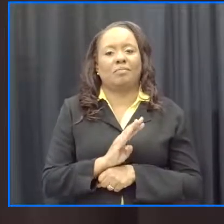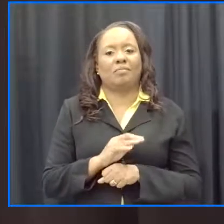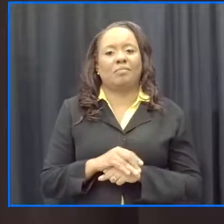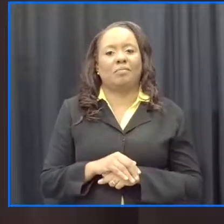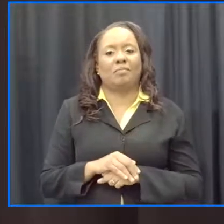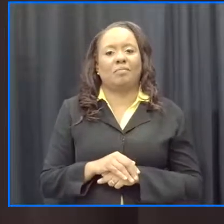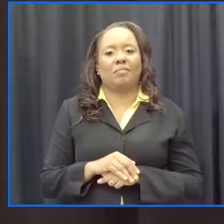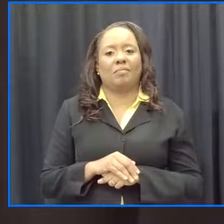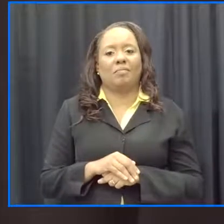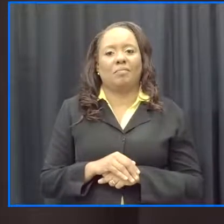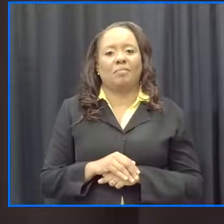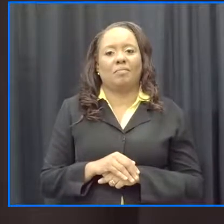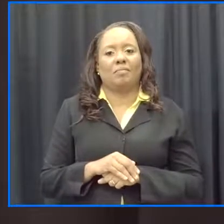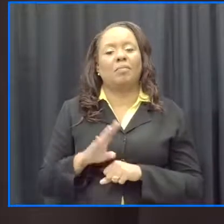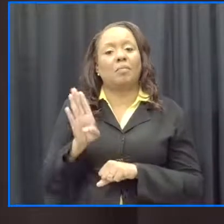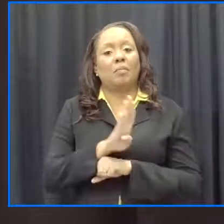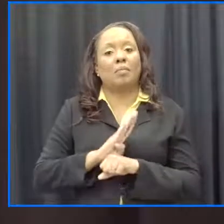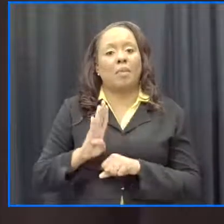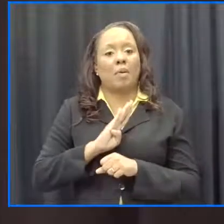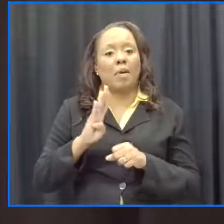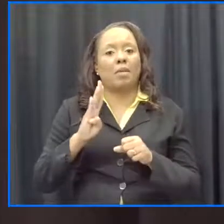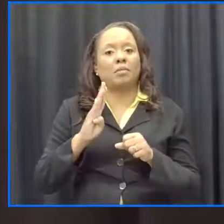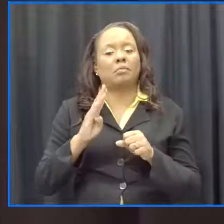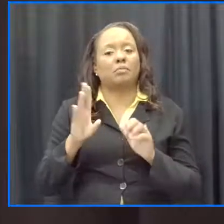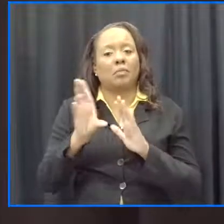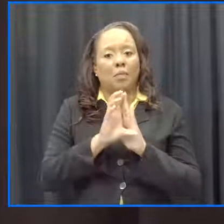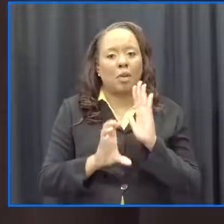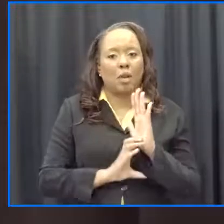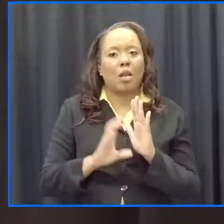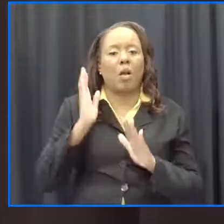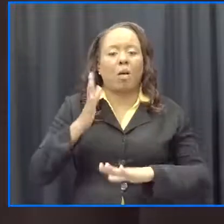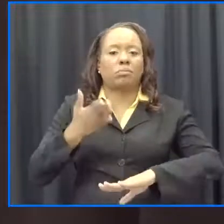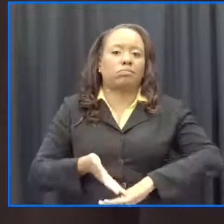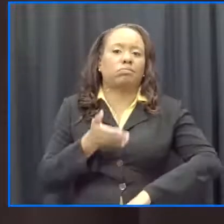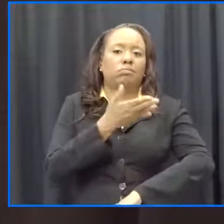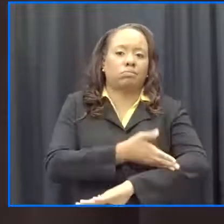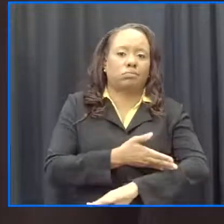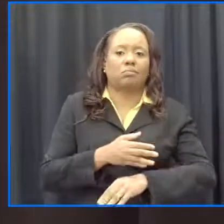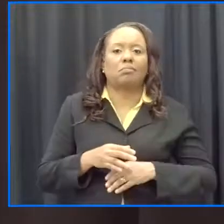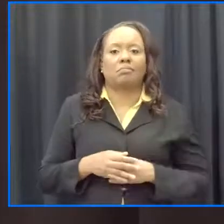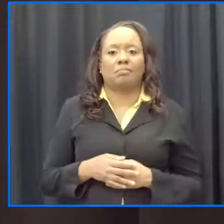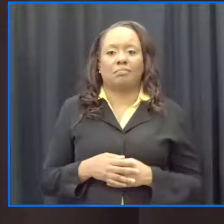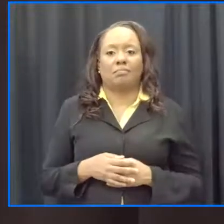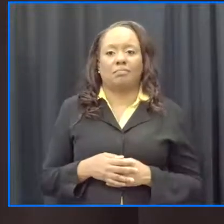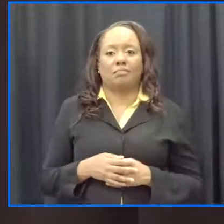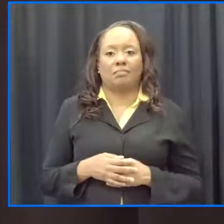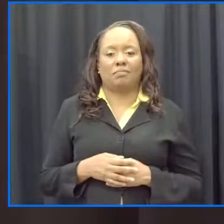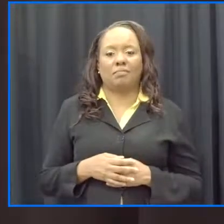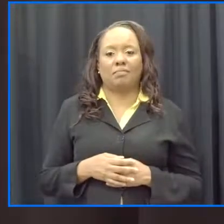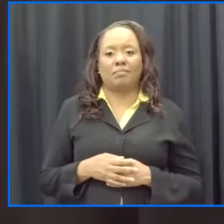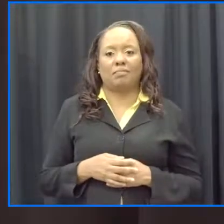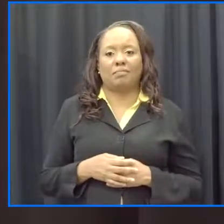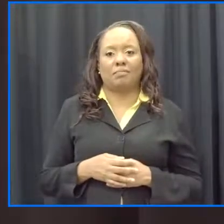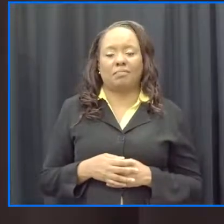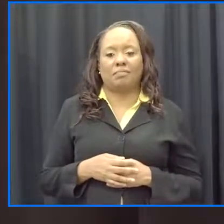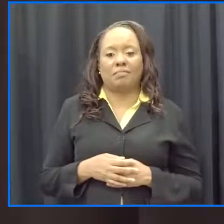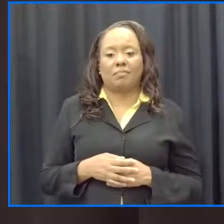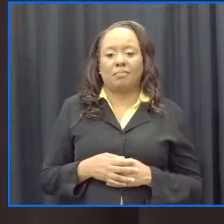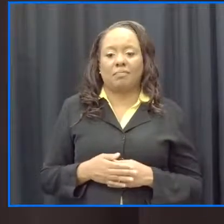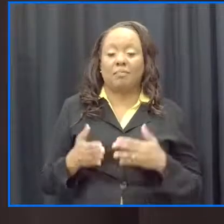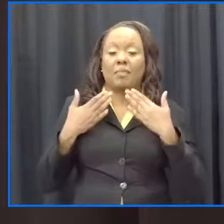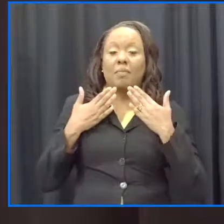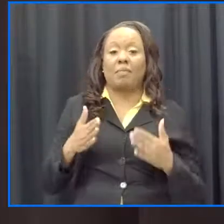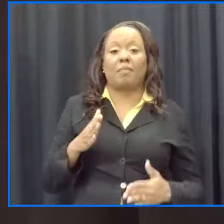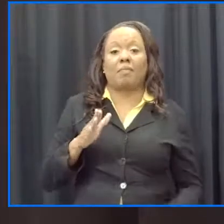proud 15 months from now when we're finished our tasks. And finally, I want to thank